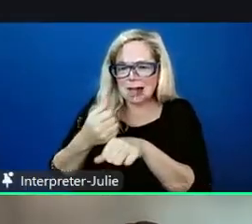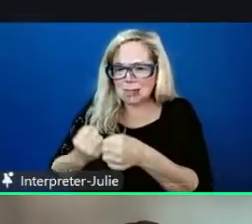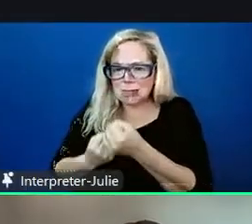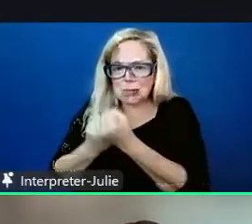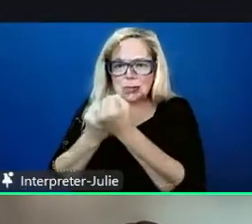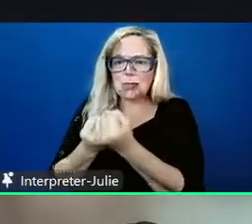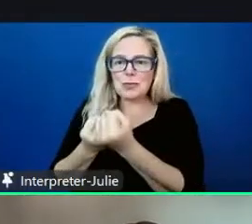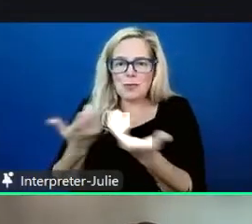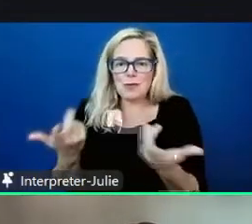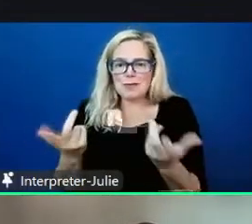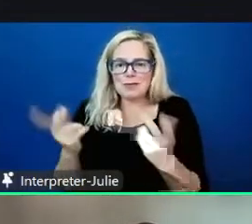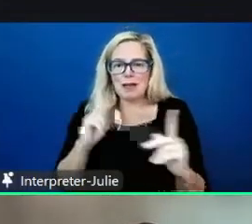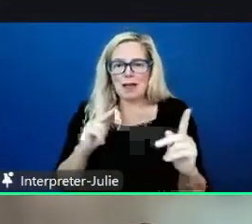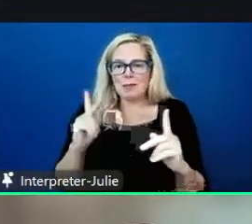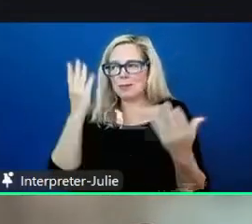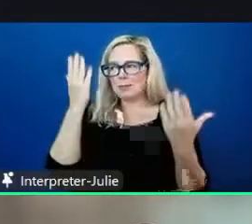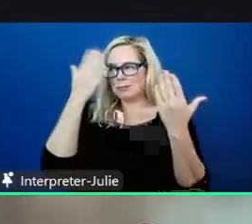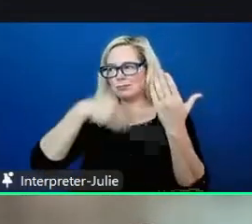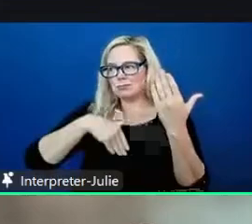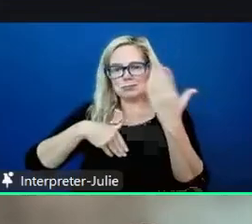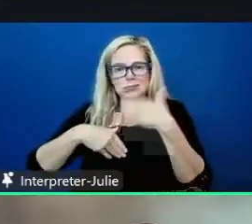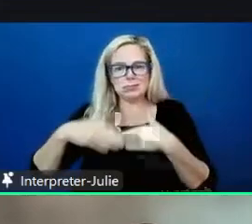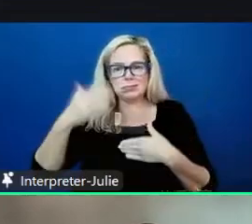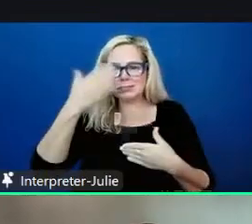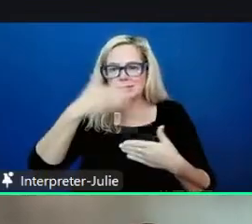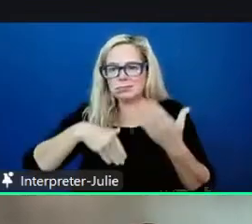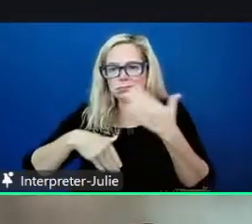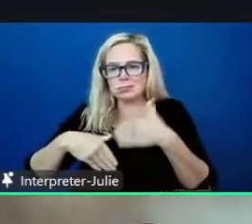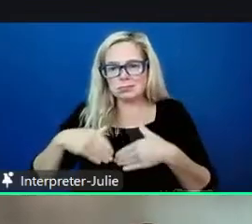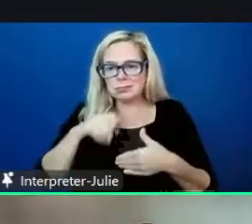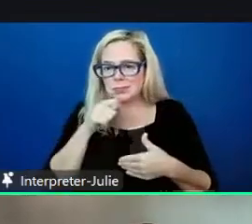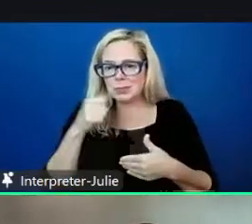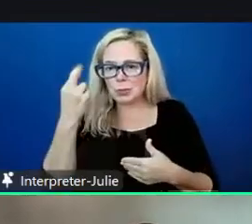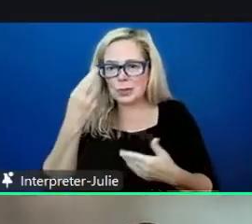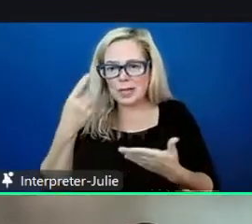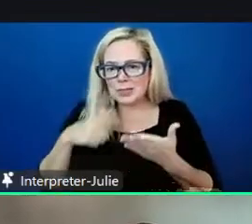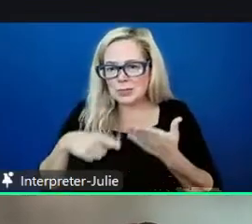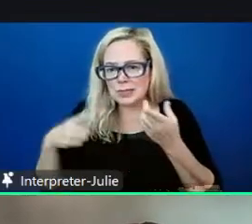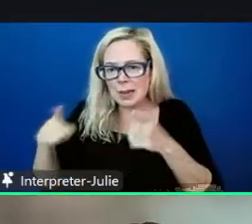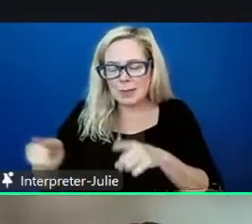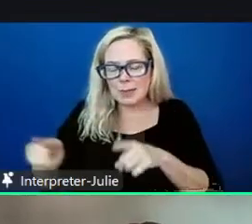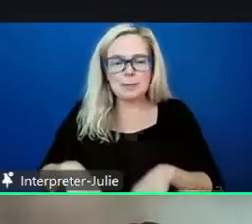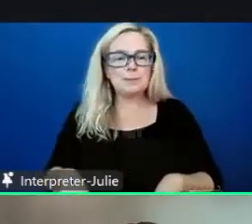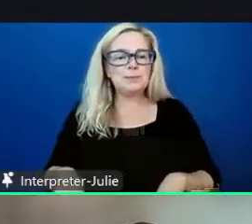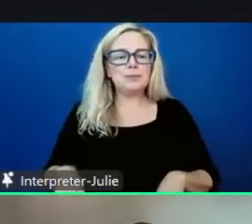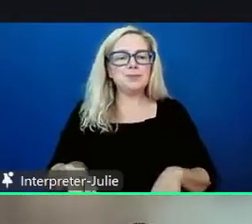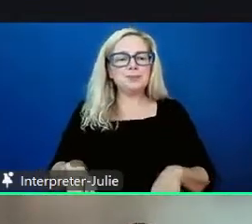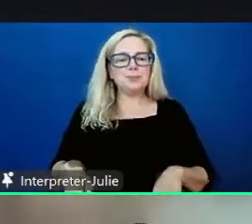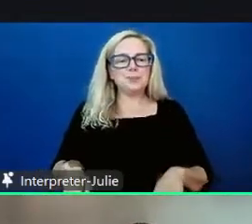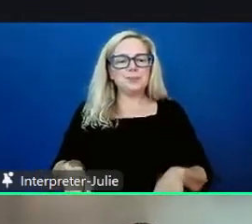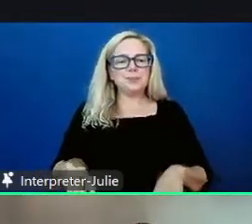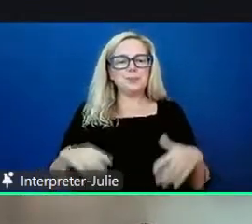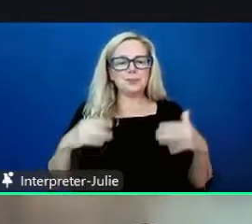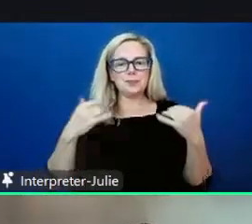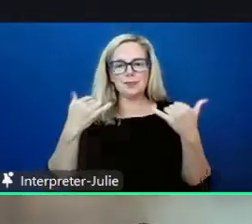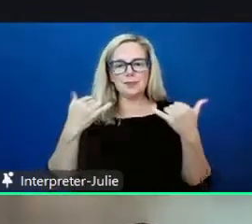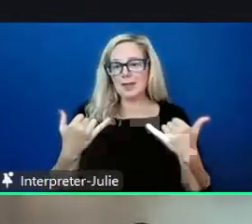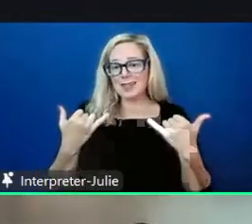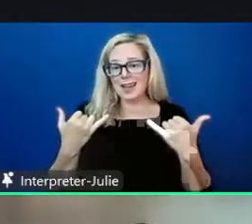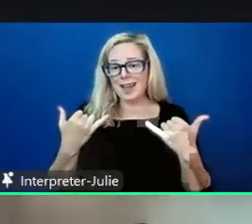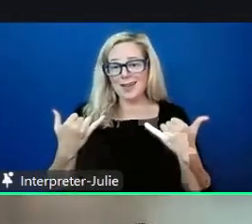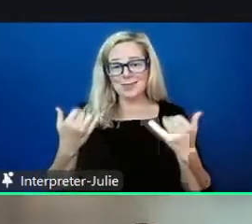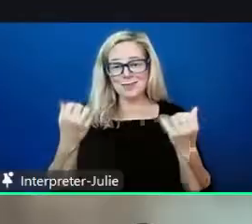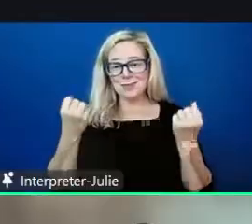what's happening. So today we're seeing more students disclose their disabilities, which is very important, but many still don't.